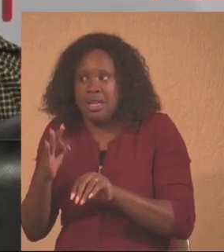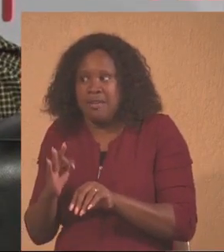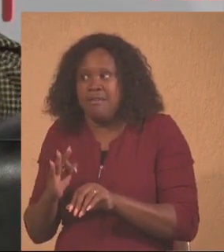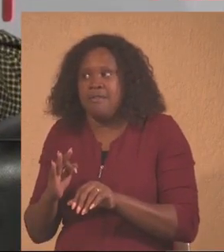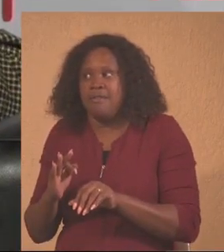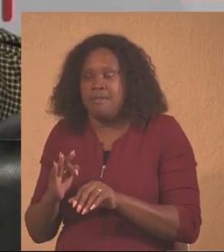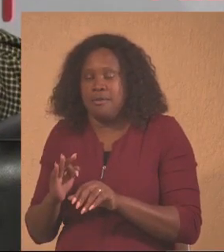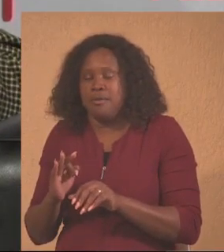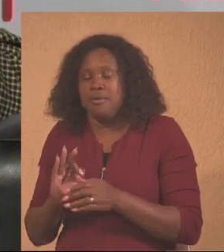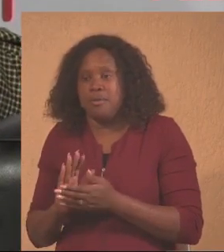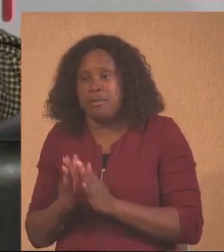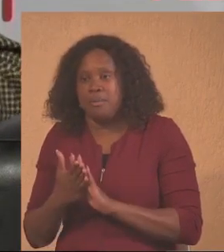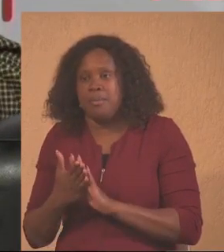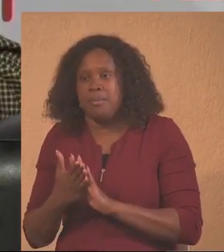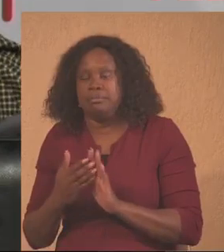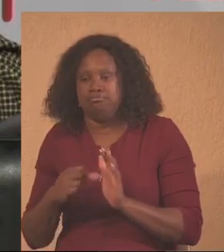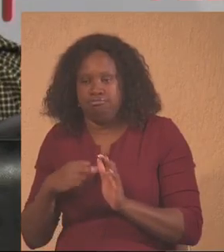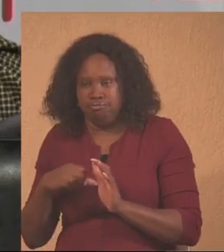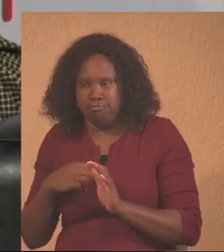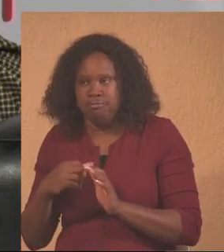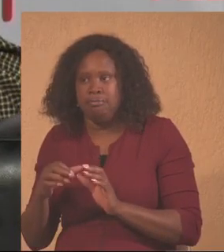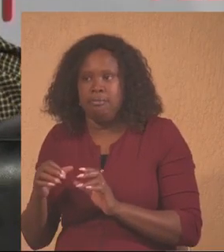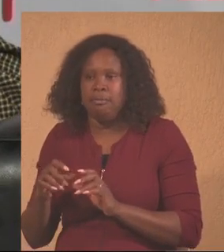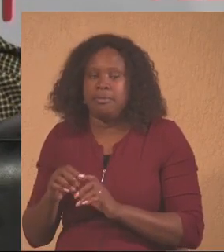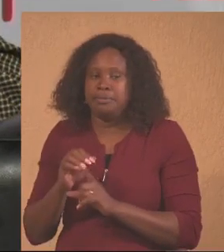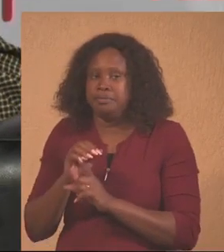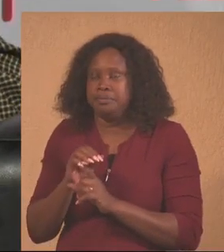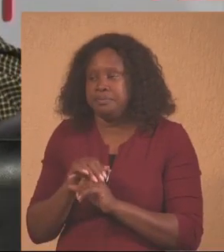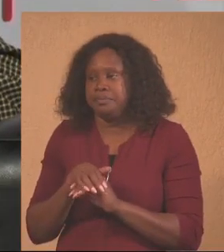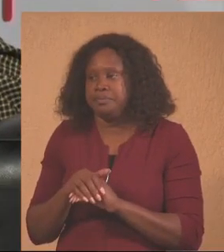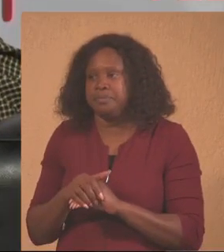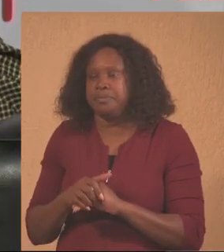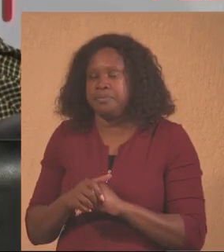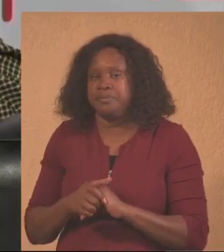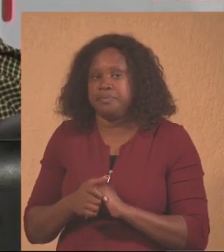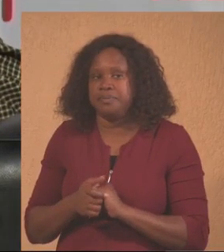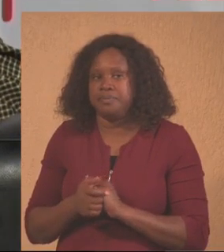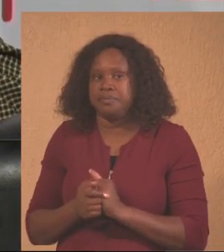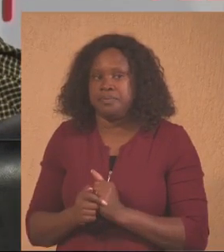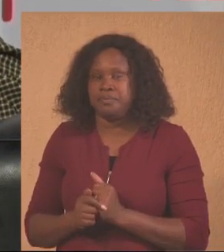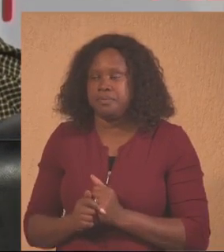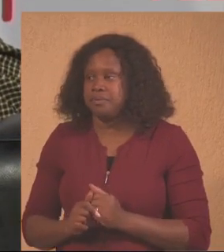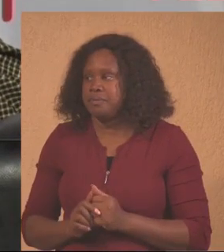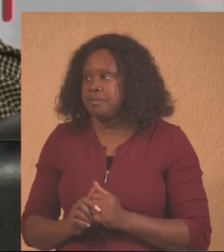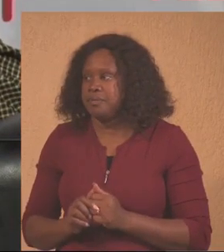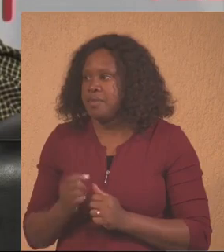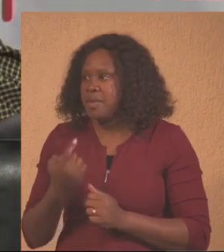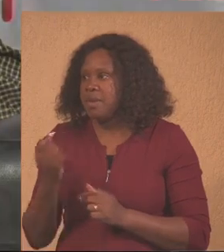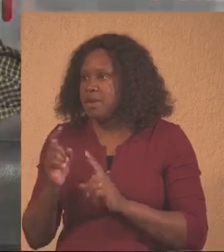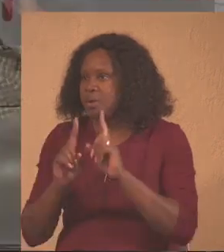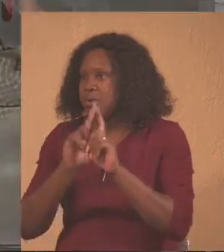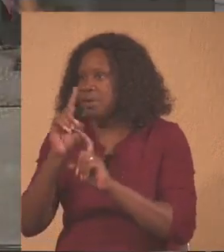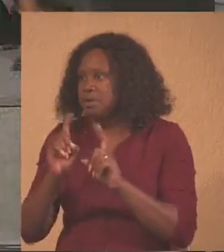encounter such kind of signs and symptoms. Yes. Thank you. Are there any other questions from the